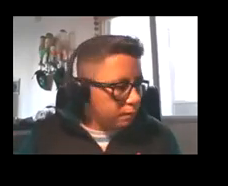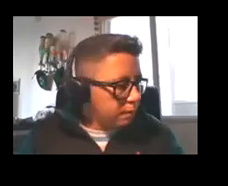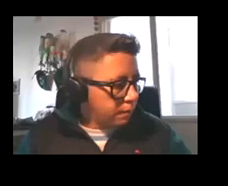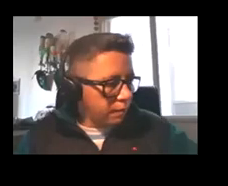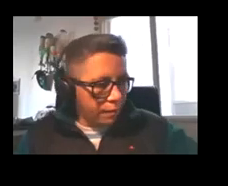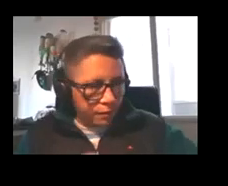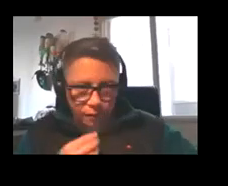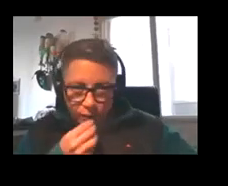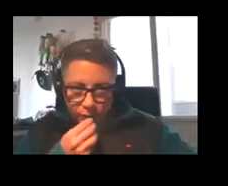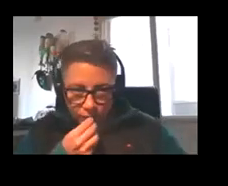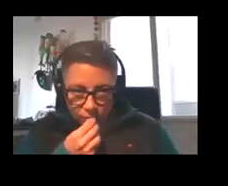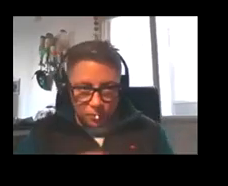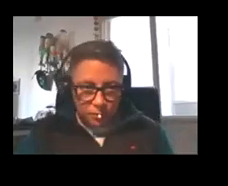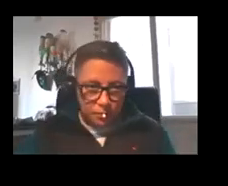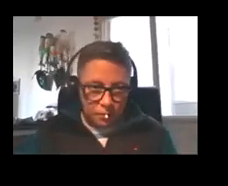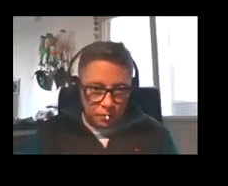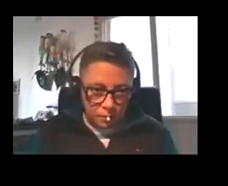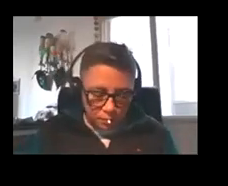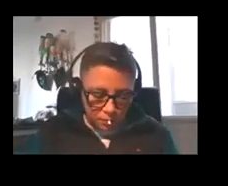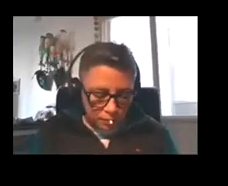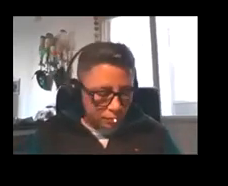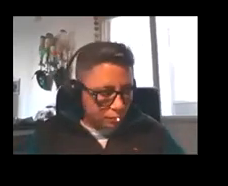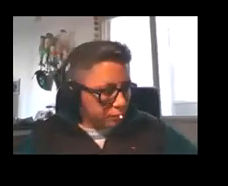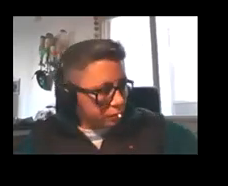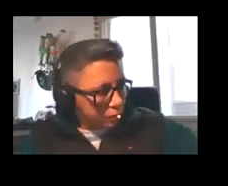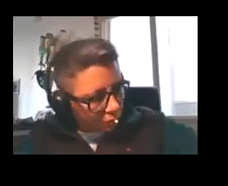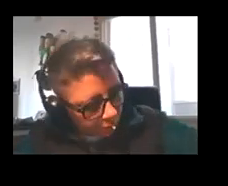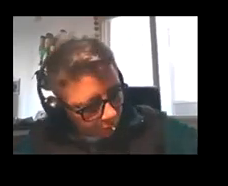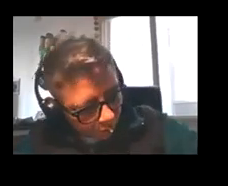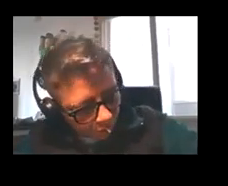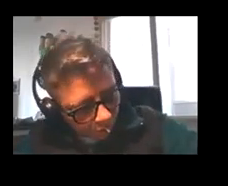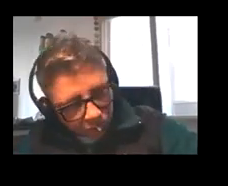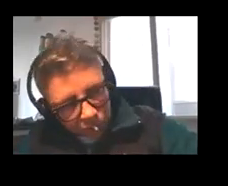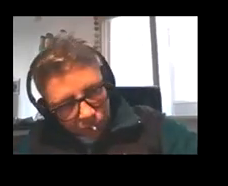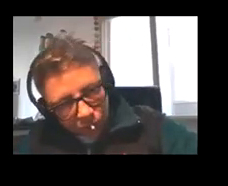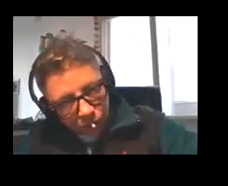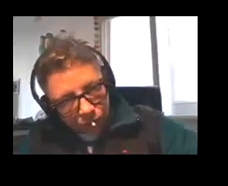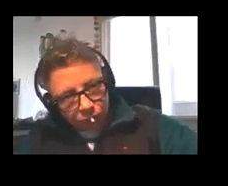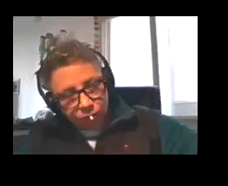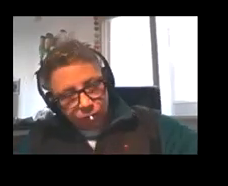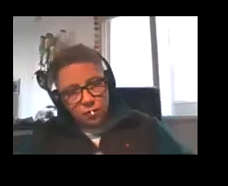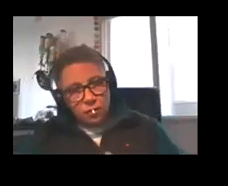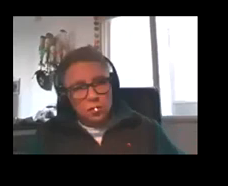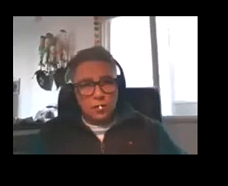We will have the first presentation.